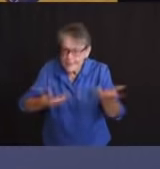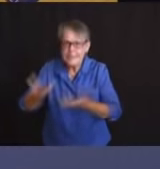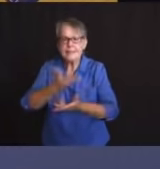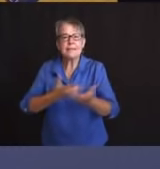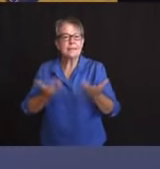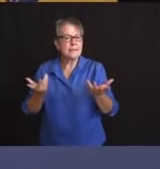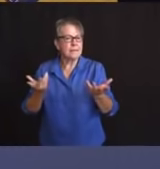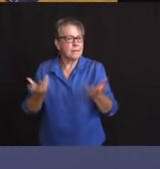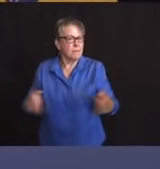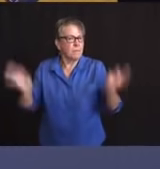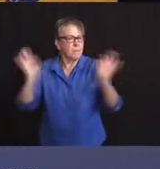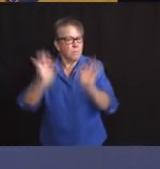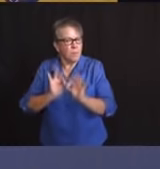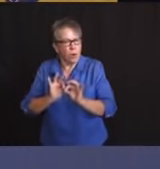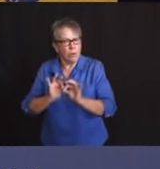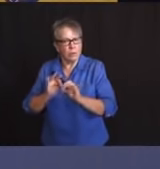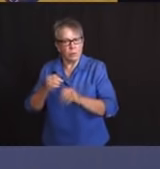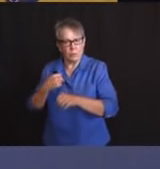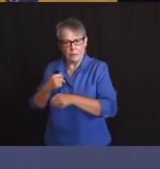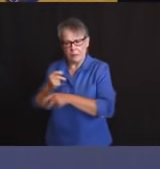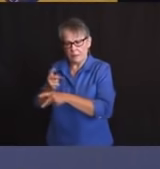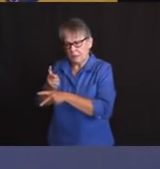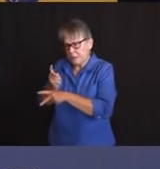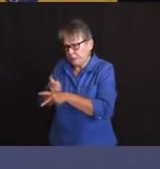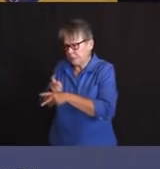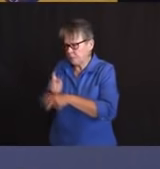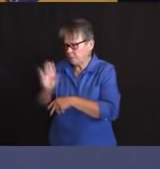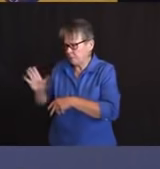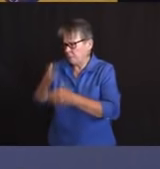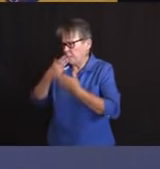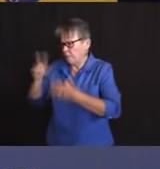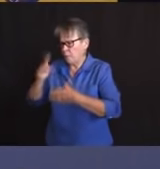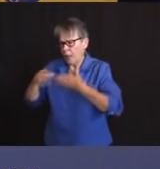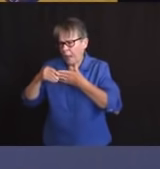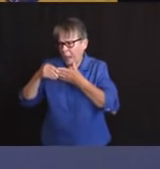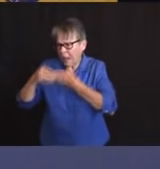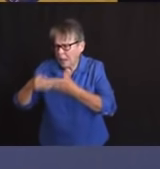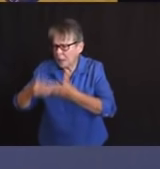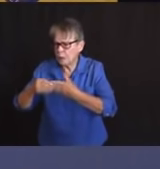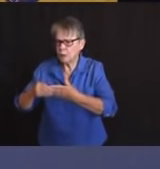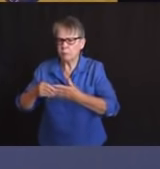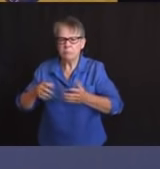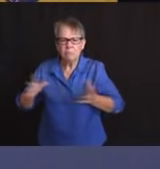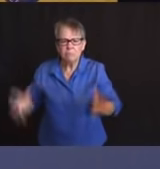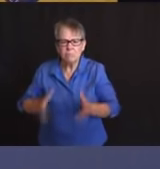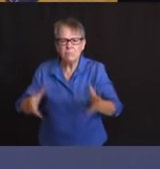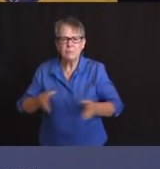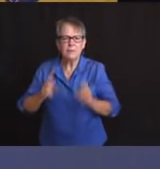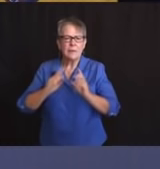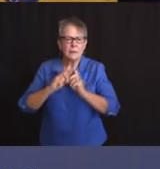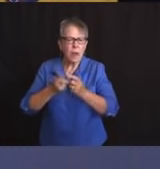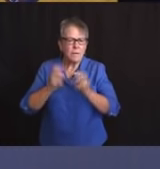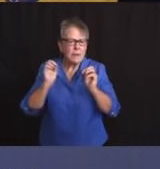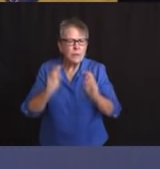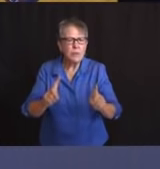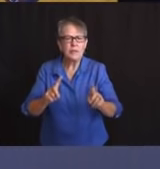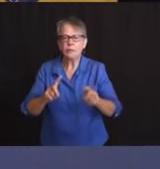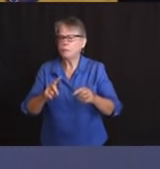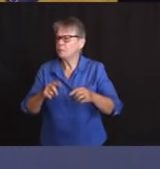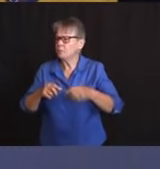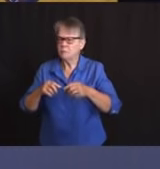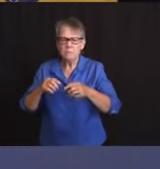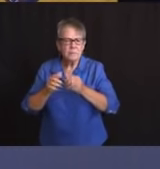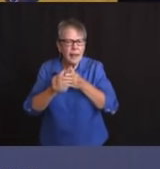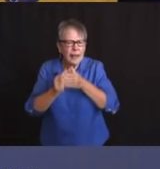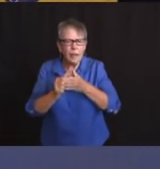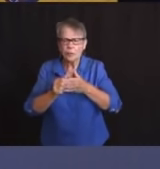superintendents, administrators, educators, parents, kids, other stakeholders, it will be a successful year.